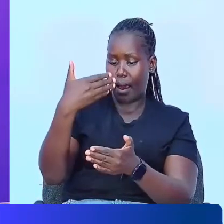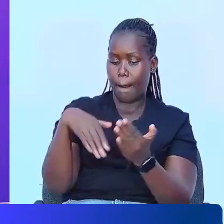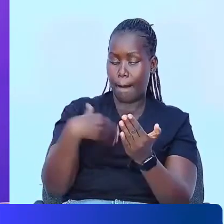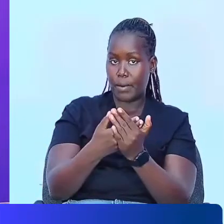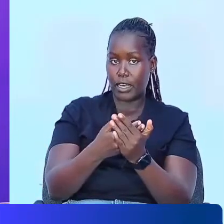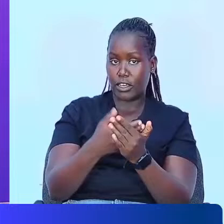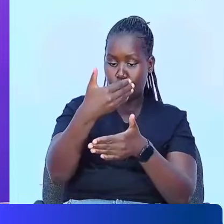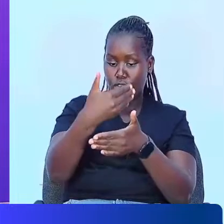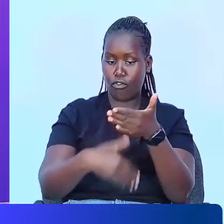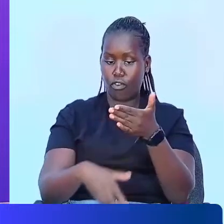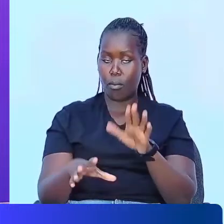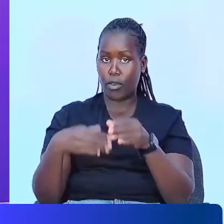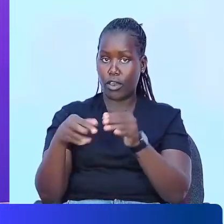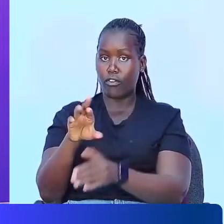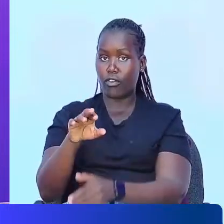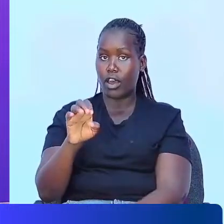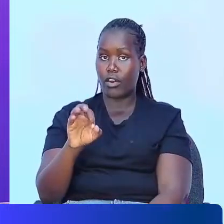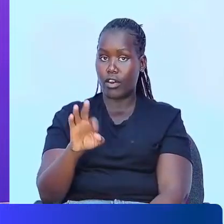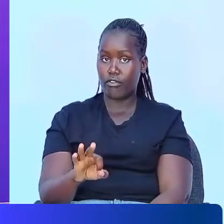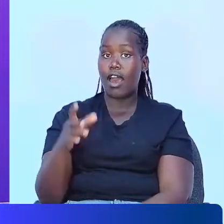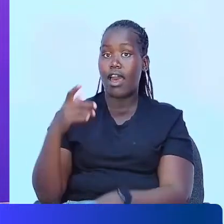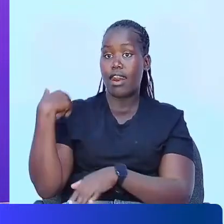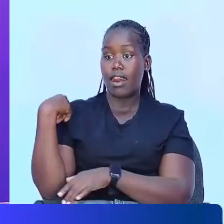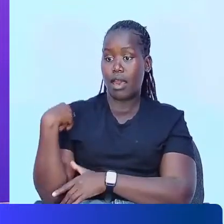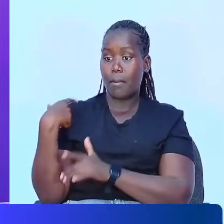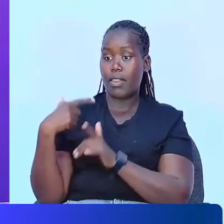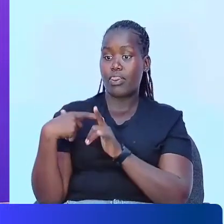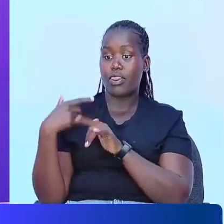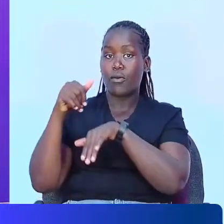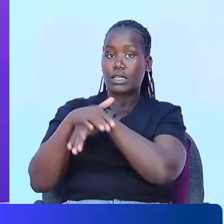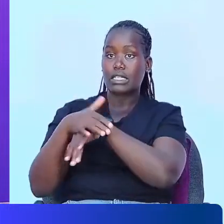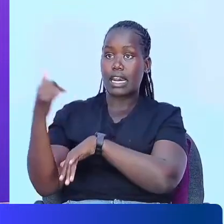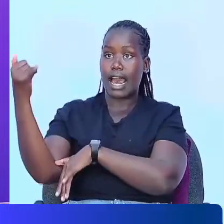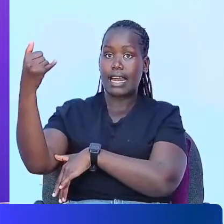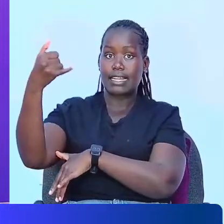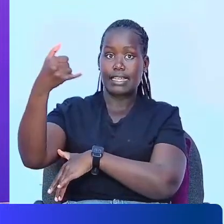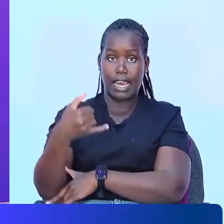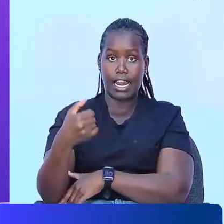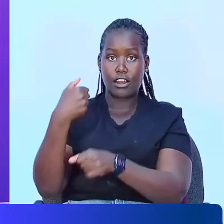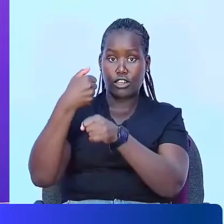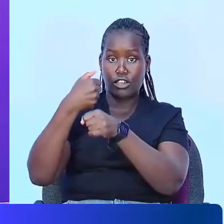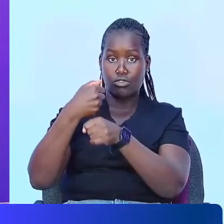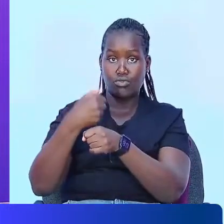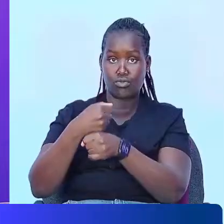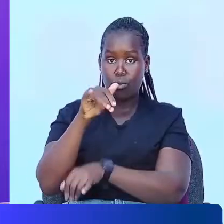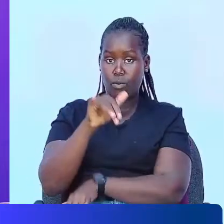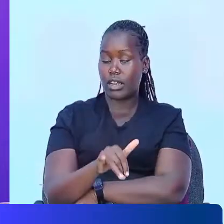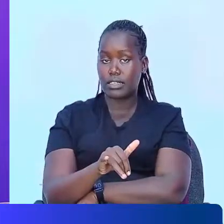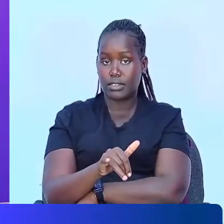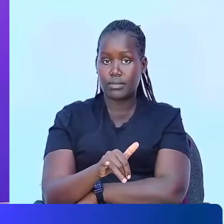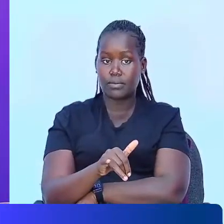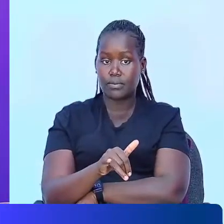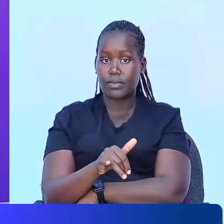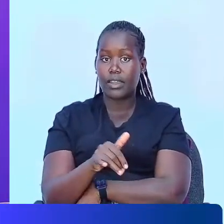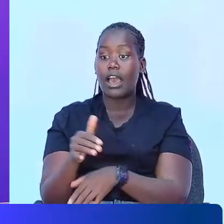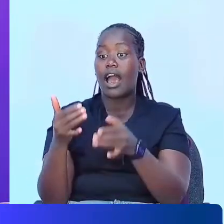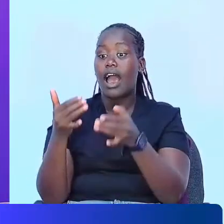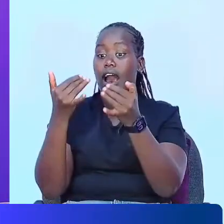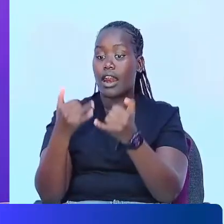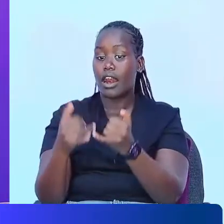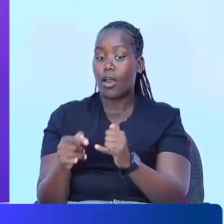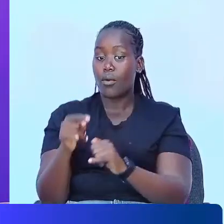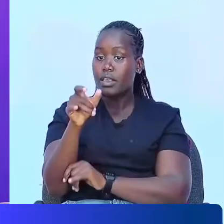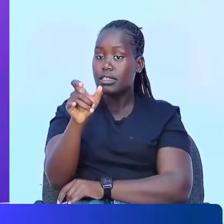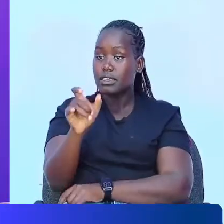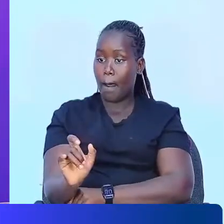number, we send a designer to come and do a design for your and give you a quotation. Now, this person